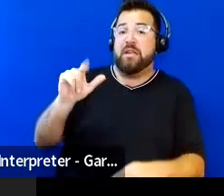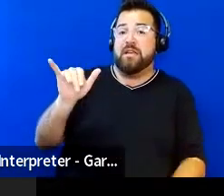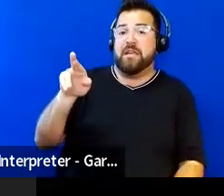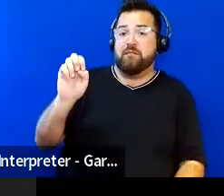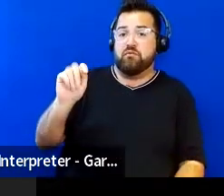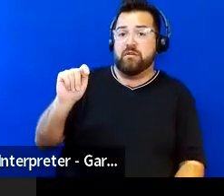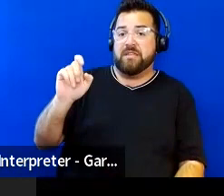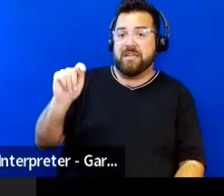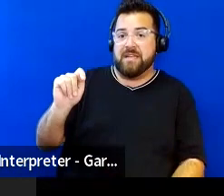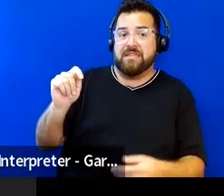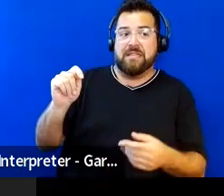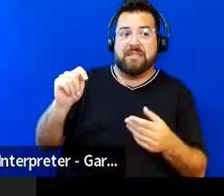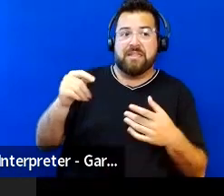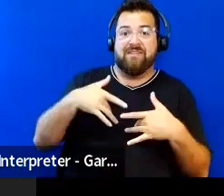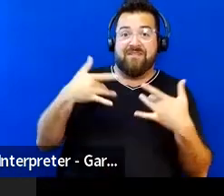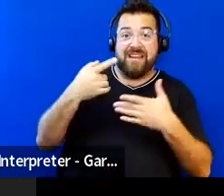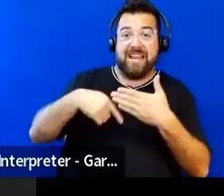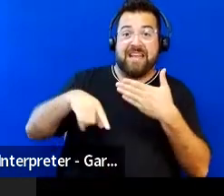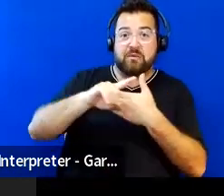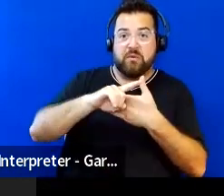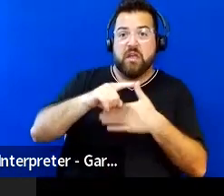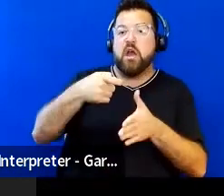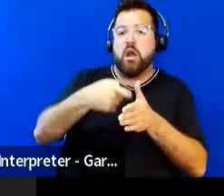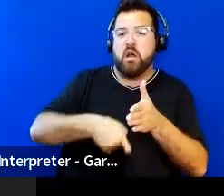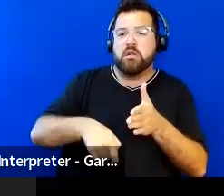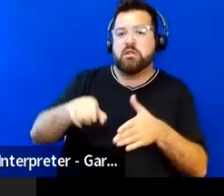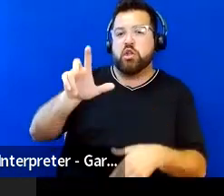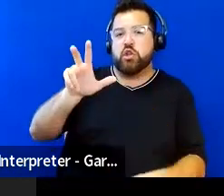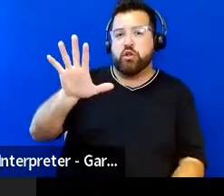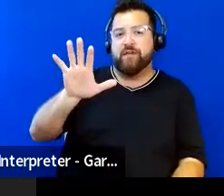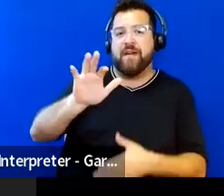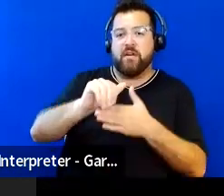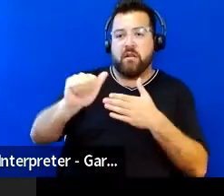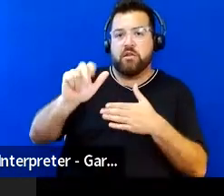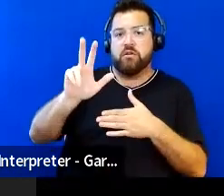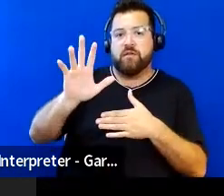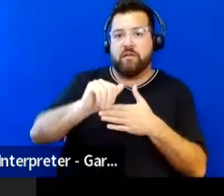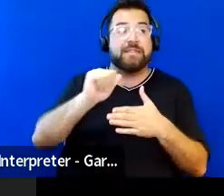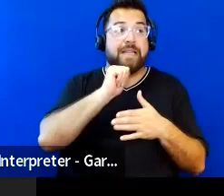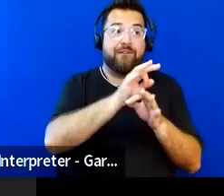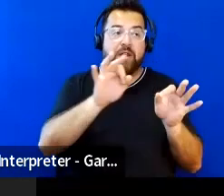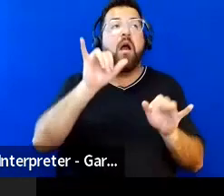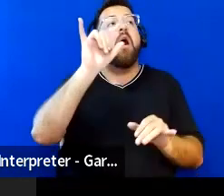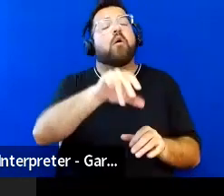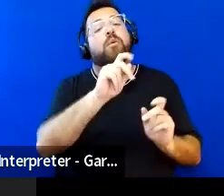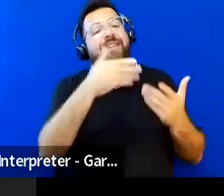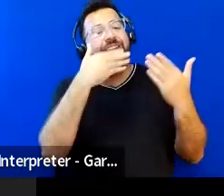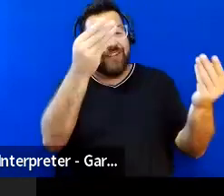thing that's happening next week, it does cost $35. Oh, okay, thank you. It's not a free thing. Okay, thank